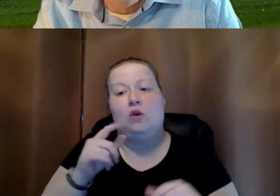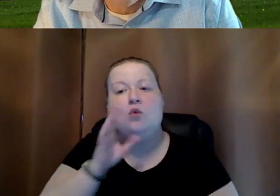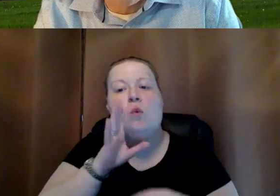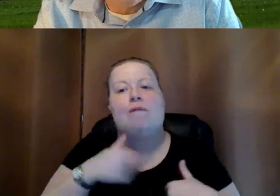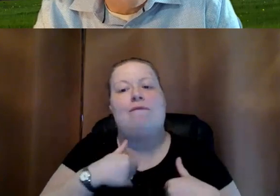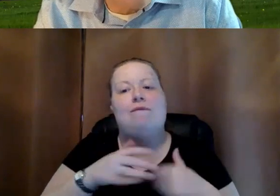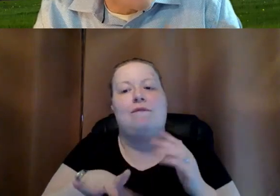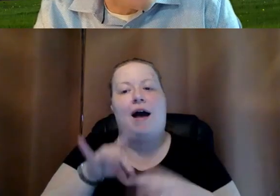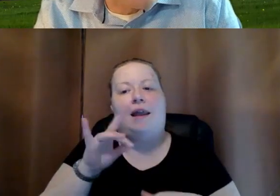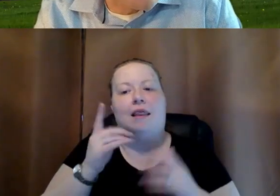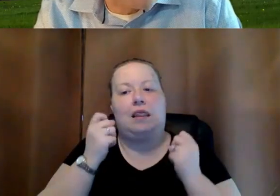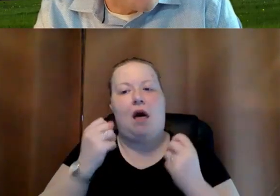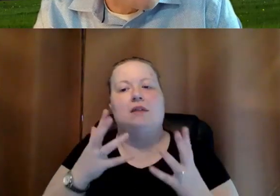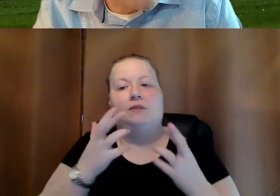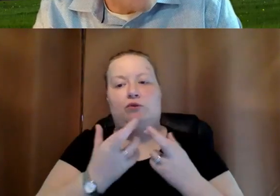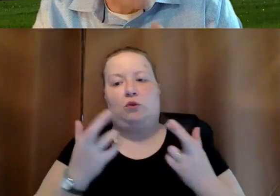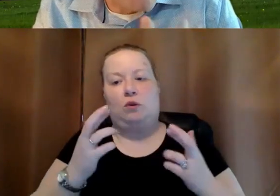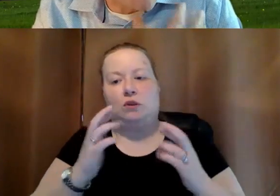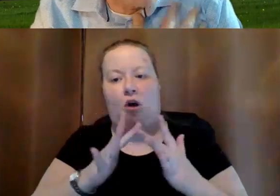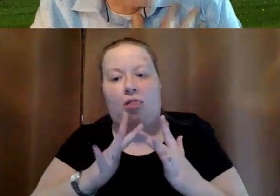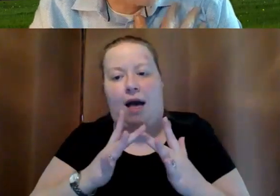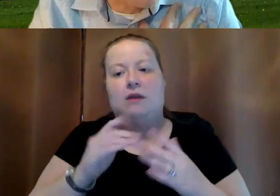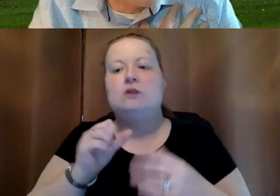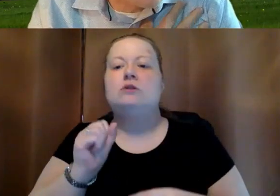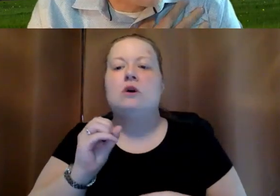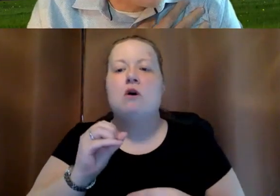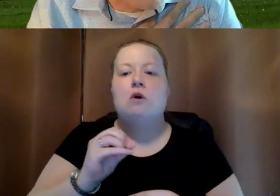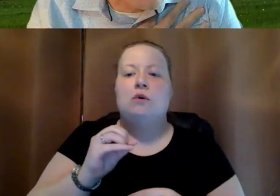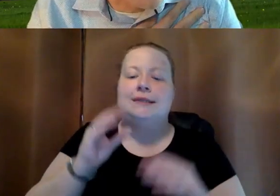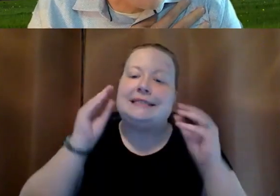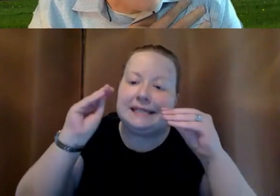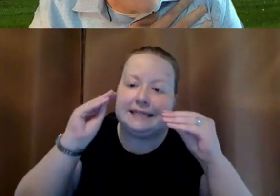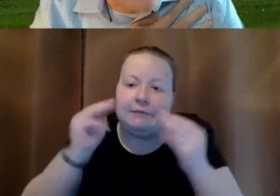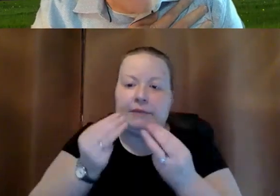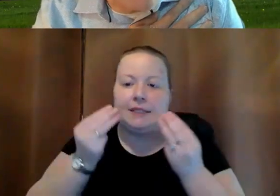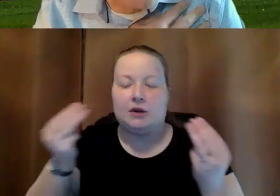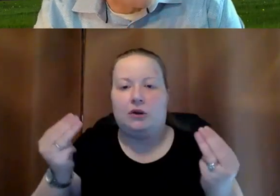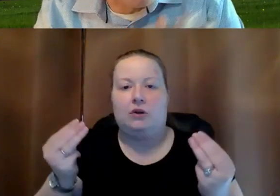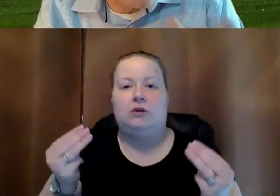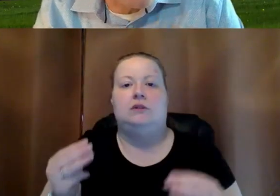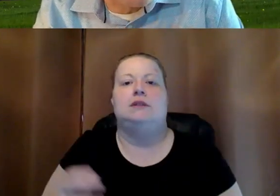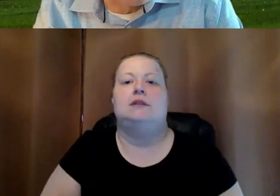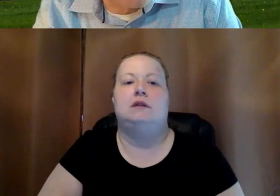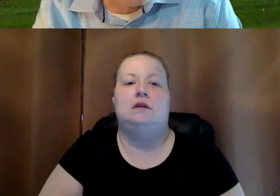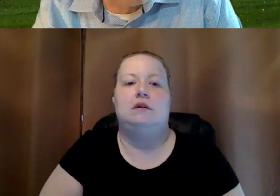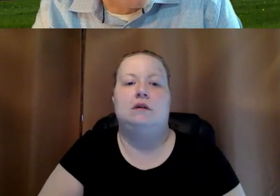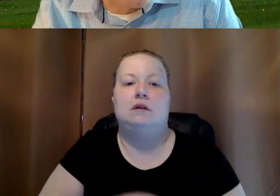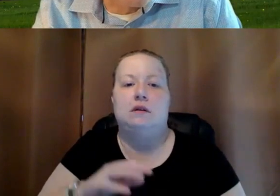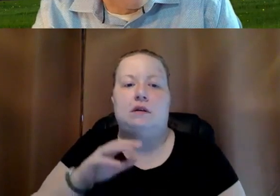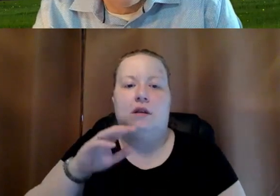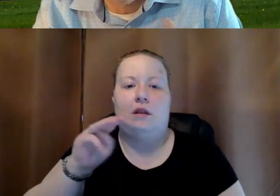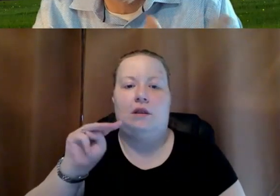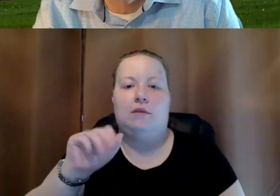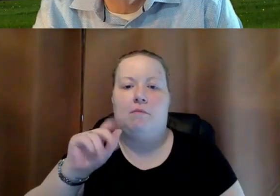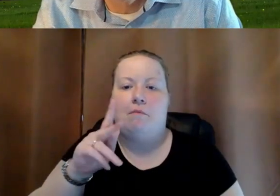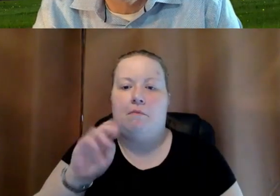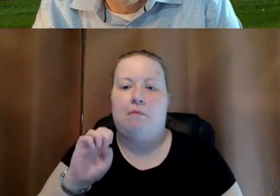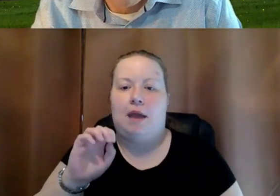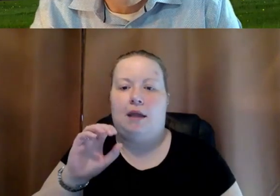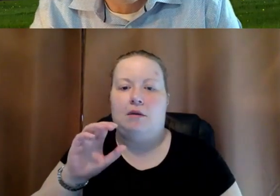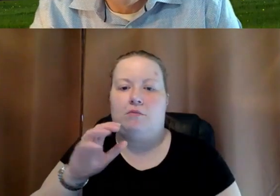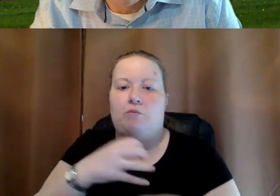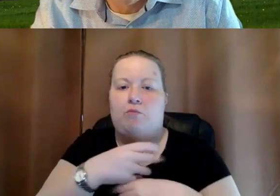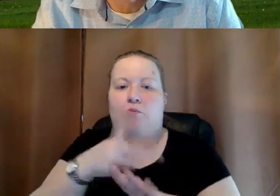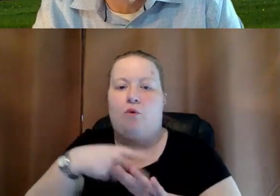online. And so these are things like teaching materials. So certainly Microbit, which is one that's close to our hearts in Microsoft, and the MakeCode programming environment that goes with it. There's a huge